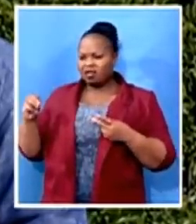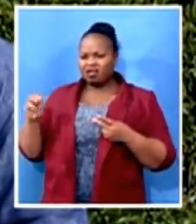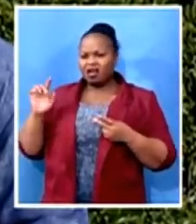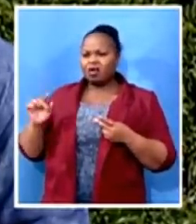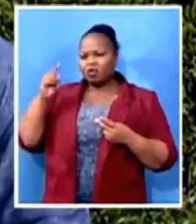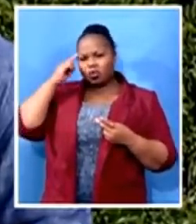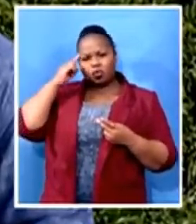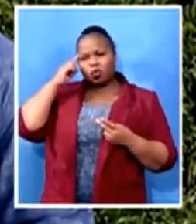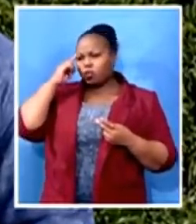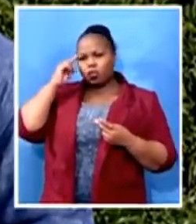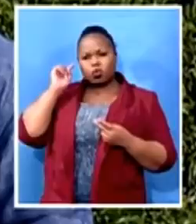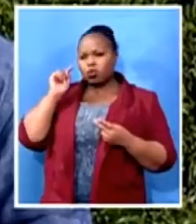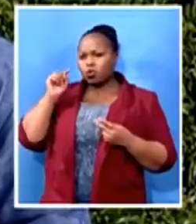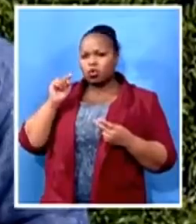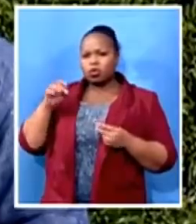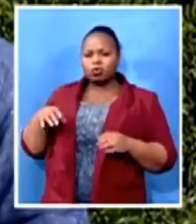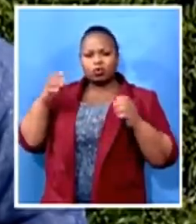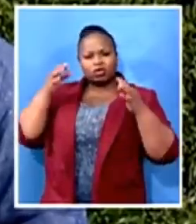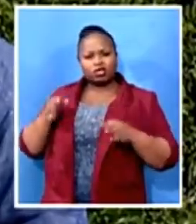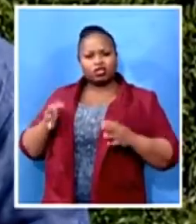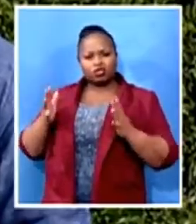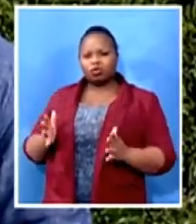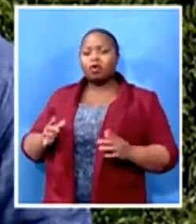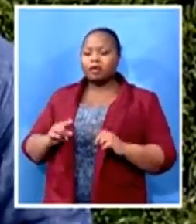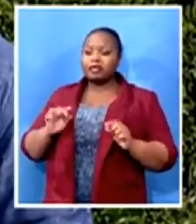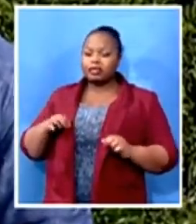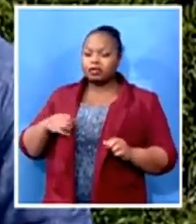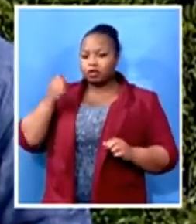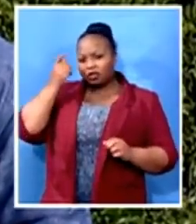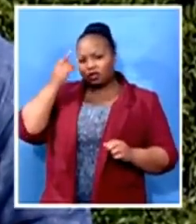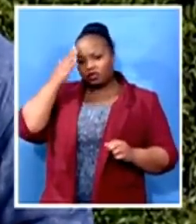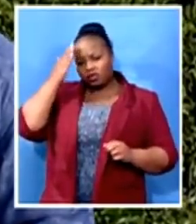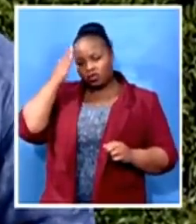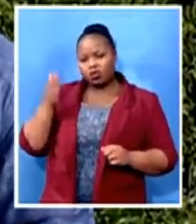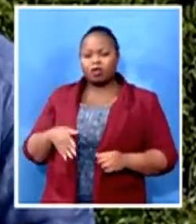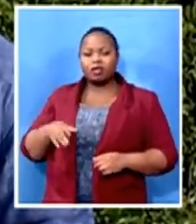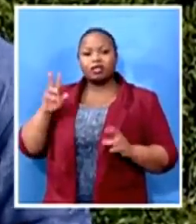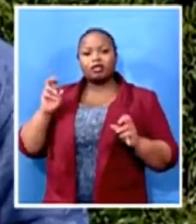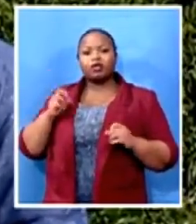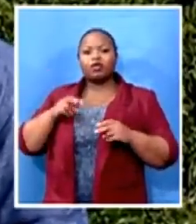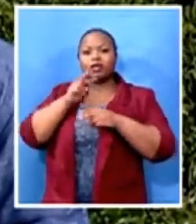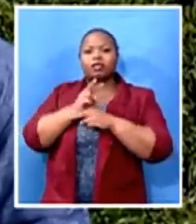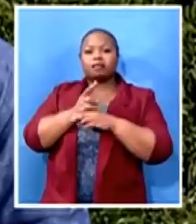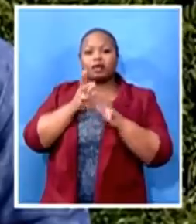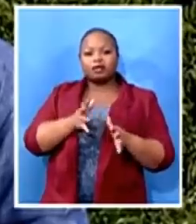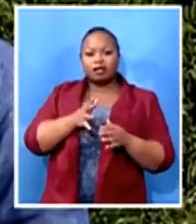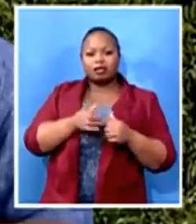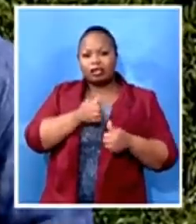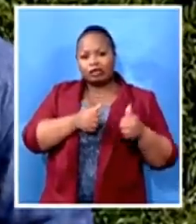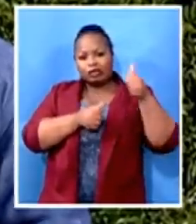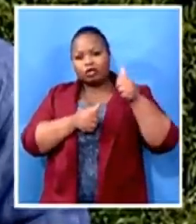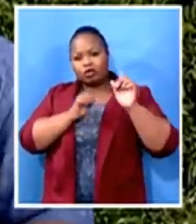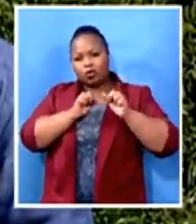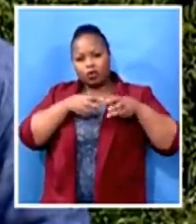course, respectively, that the issue of inspectors and their the autonomy of the inspectors in doing their